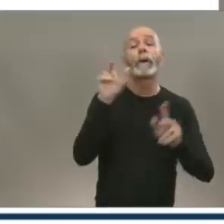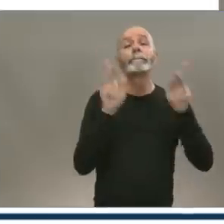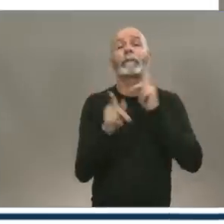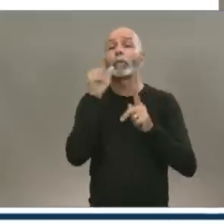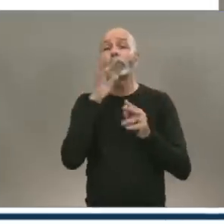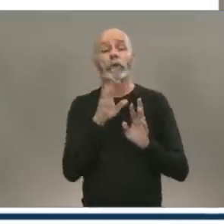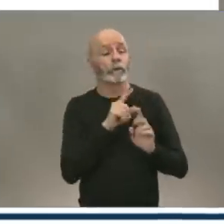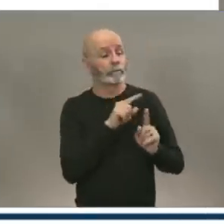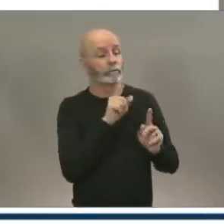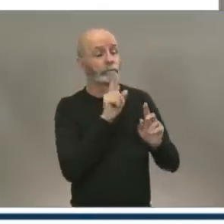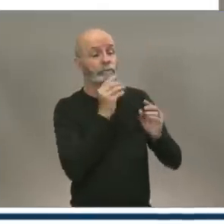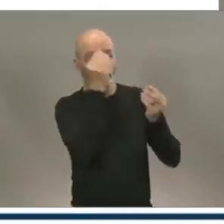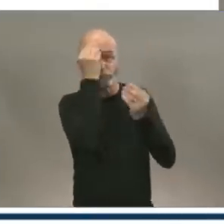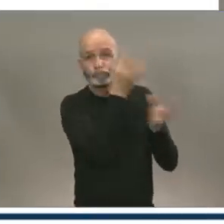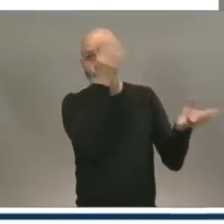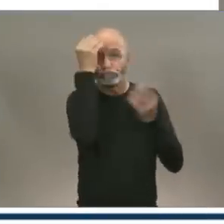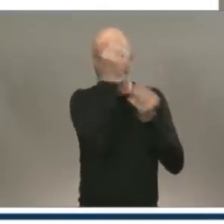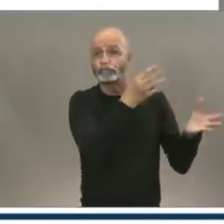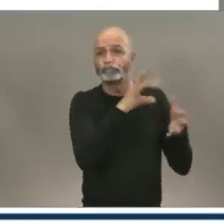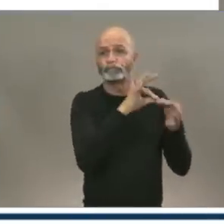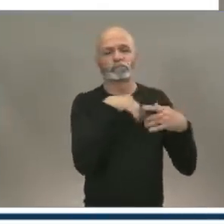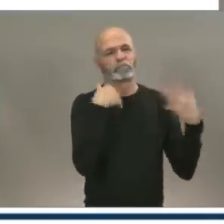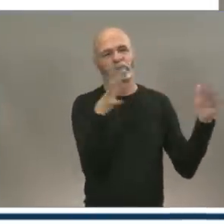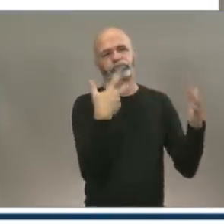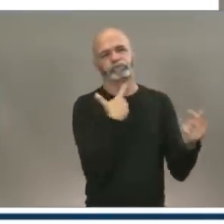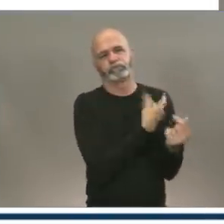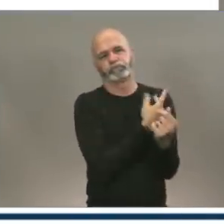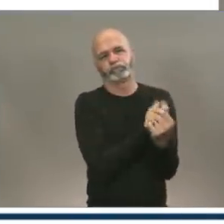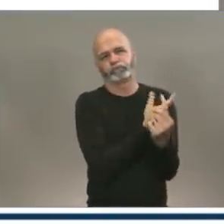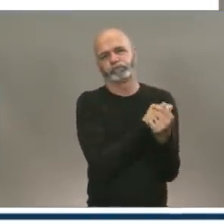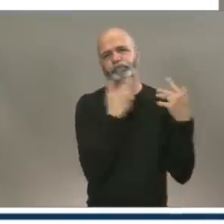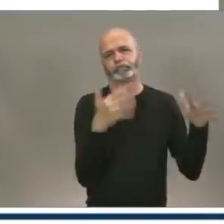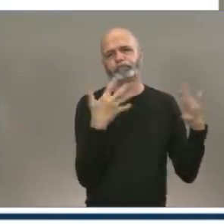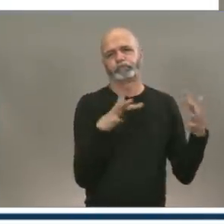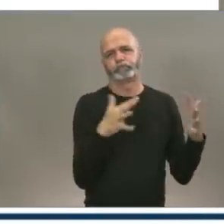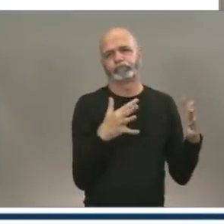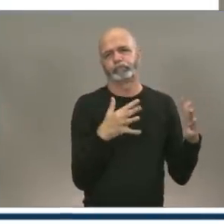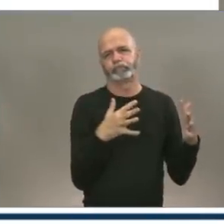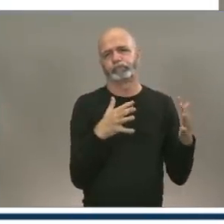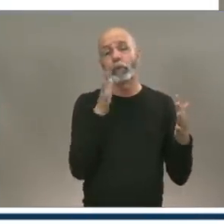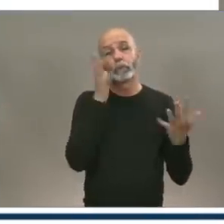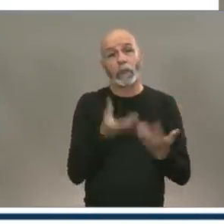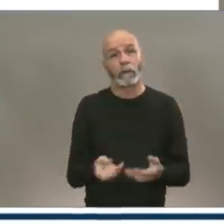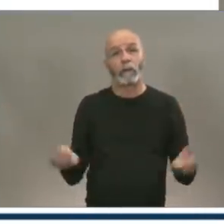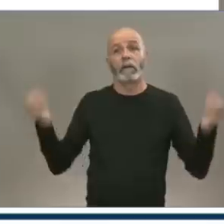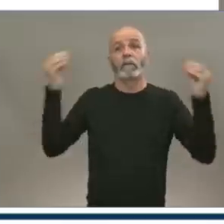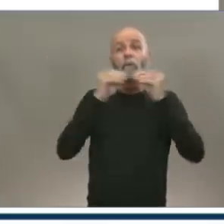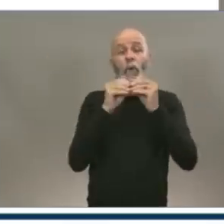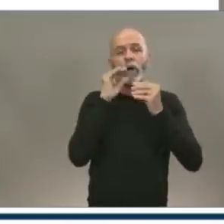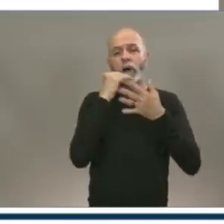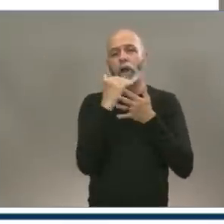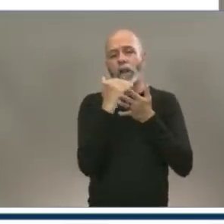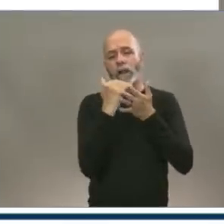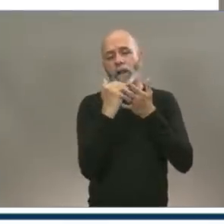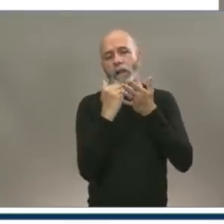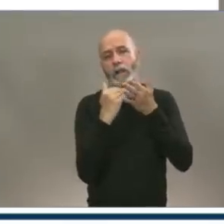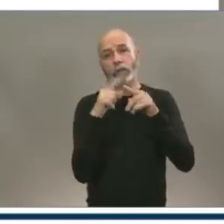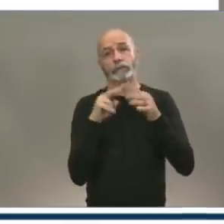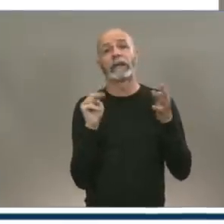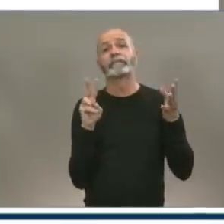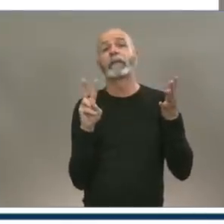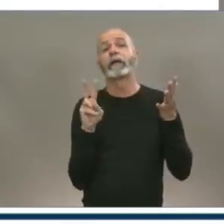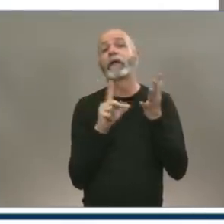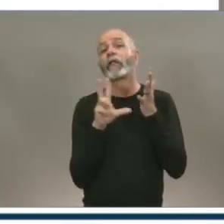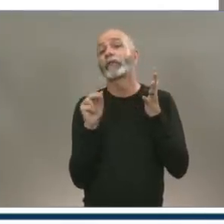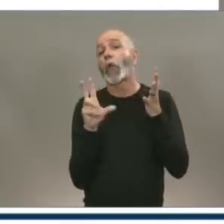percentage of reporting. We don't yet have. We'll have that more as we get to November 30th. Specific numbers of, well, how many